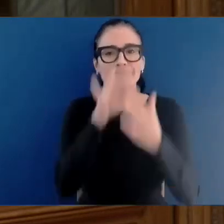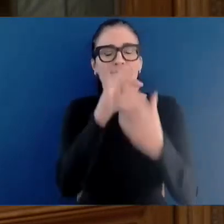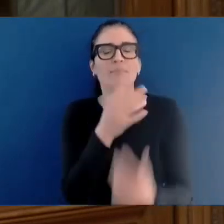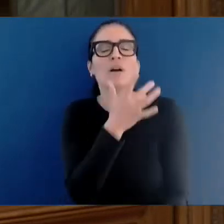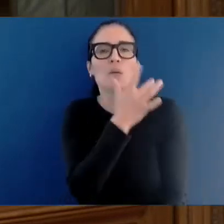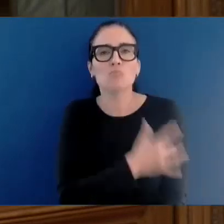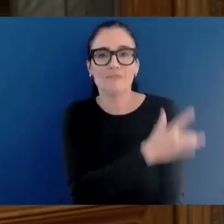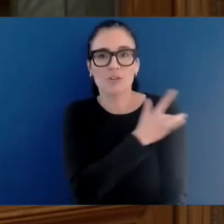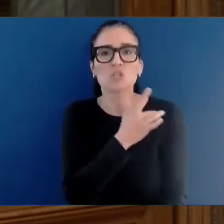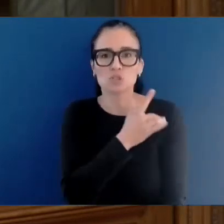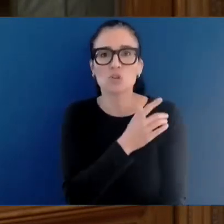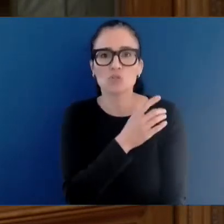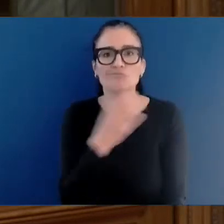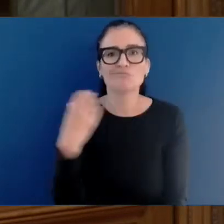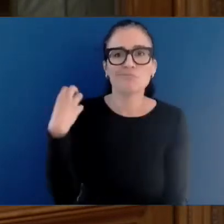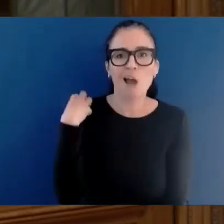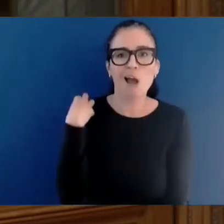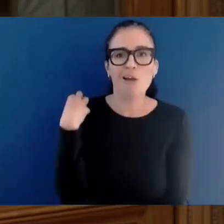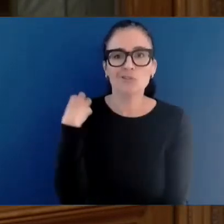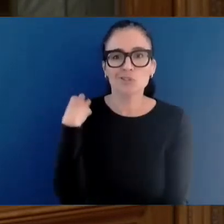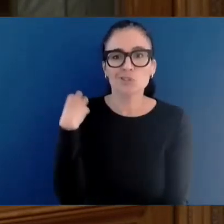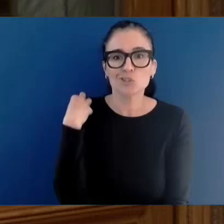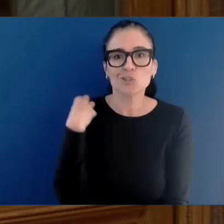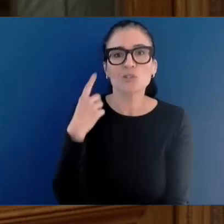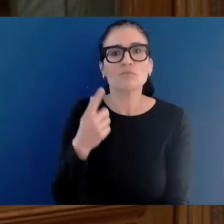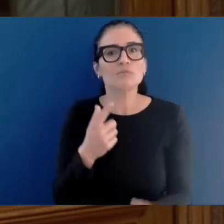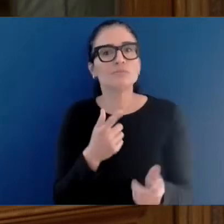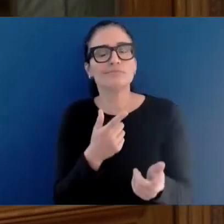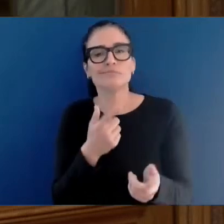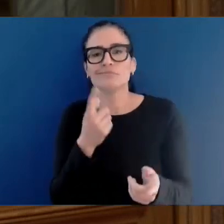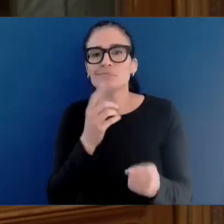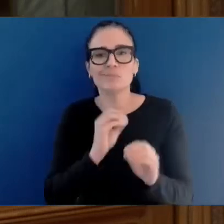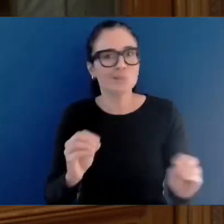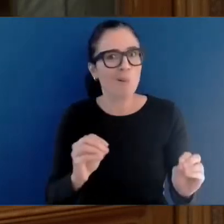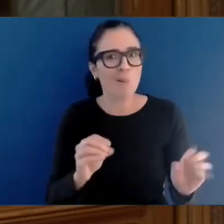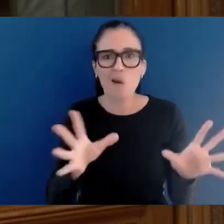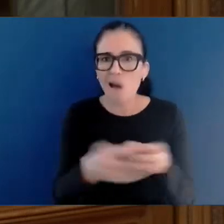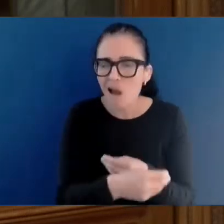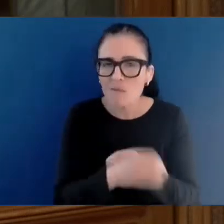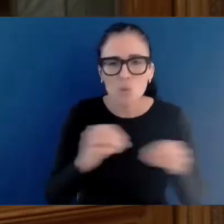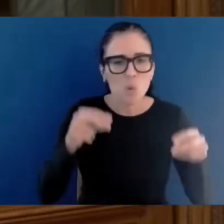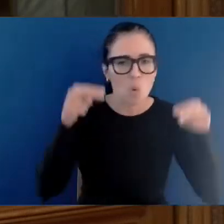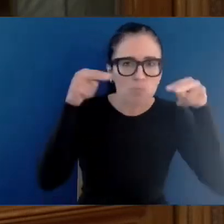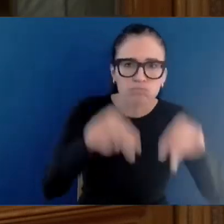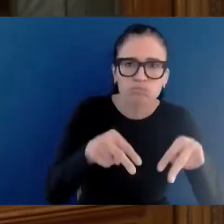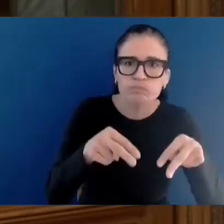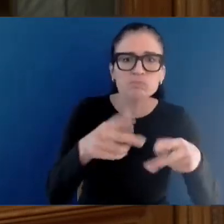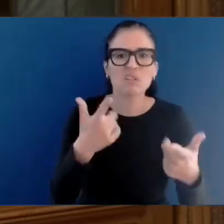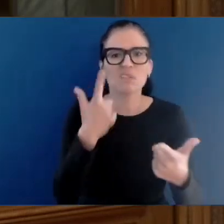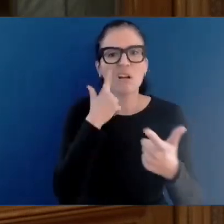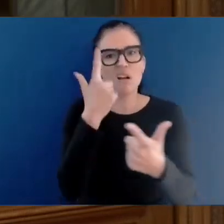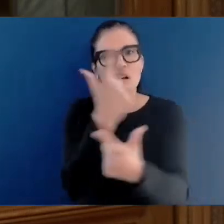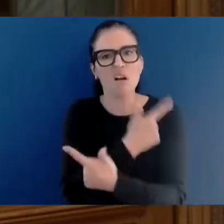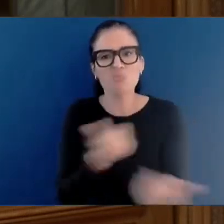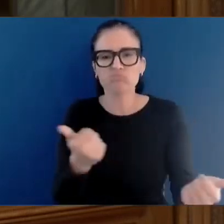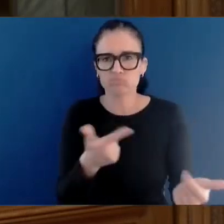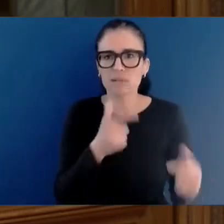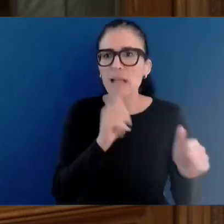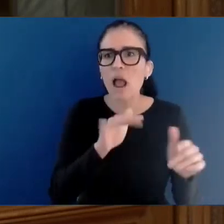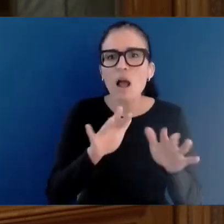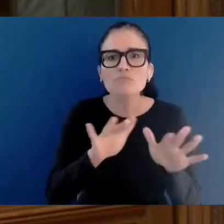independence, no arm's length oversight. Unlike other constables, under Section 106 of the Environmental Management